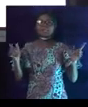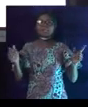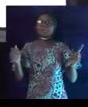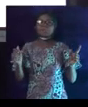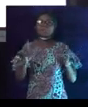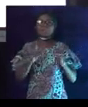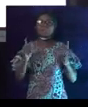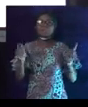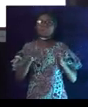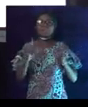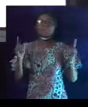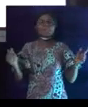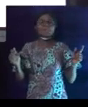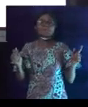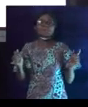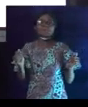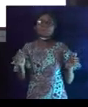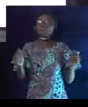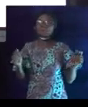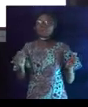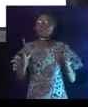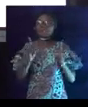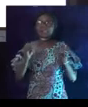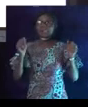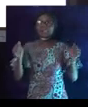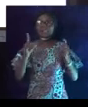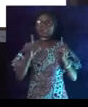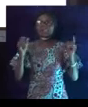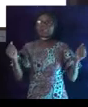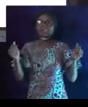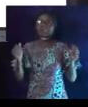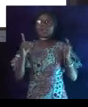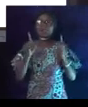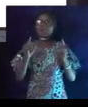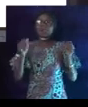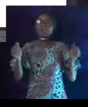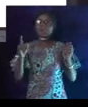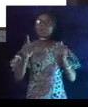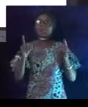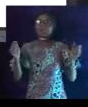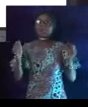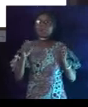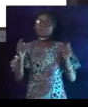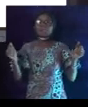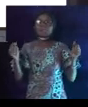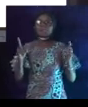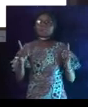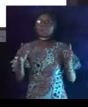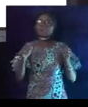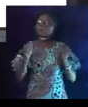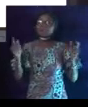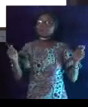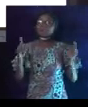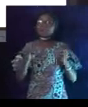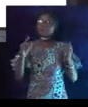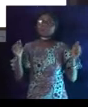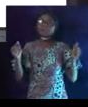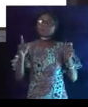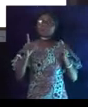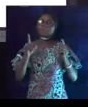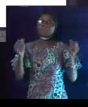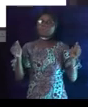that's why I've put together this formula for you in a nice little song, which you can sing in your leisure time and use it to remember which formula